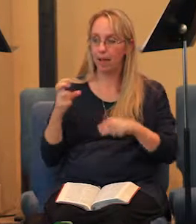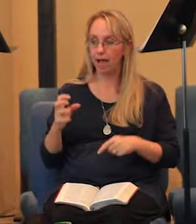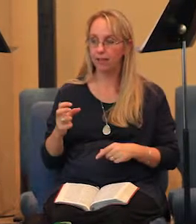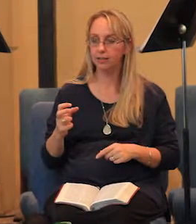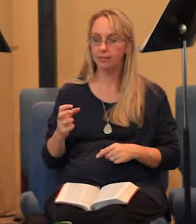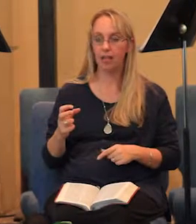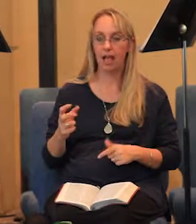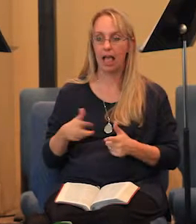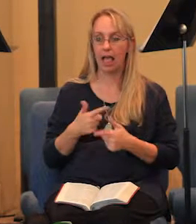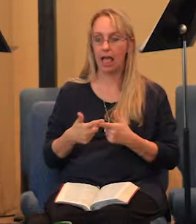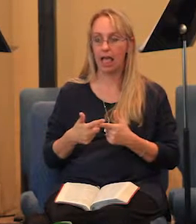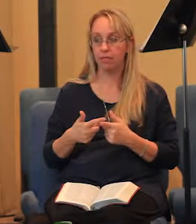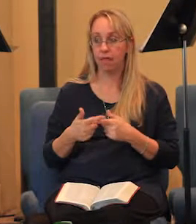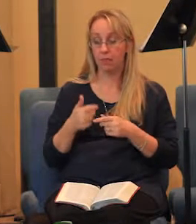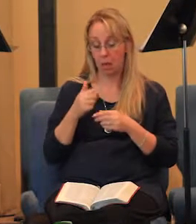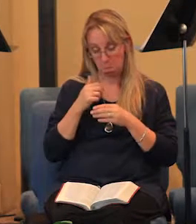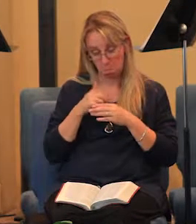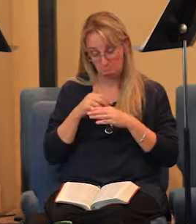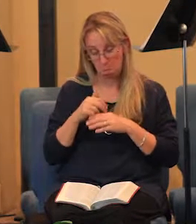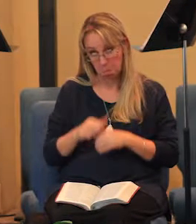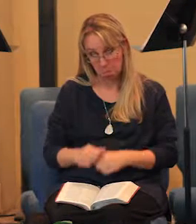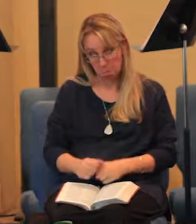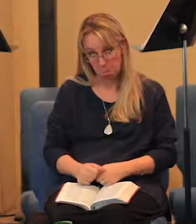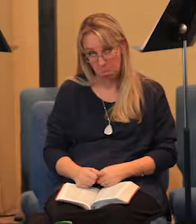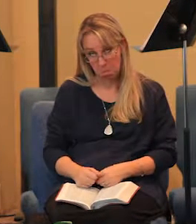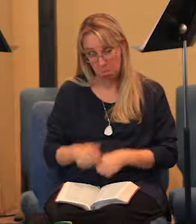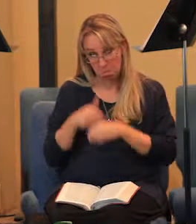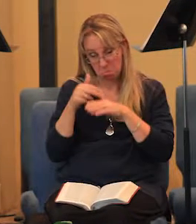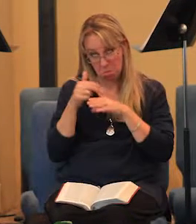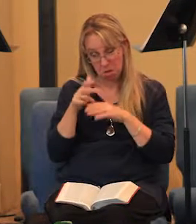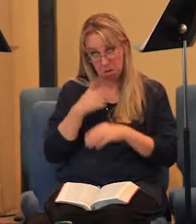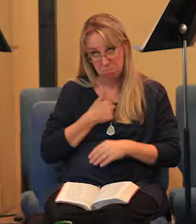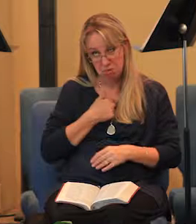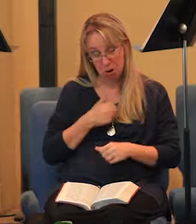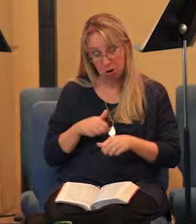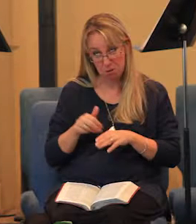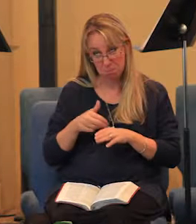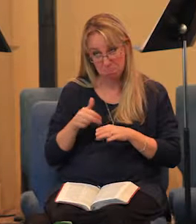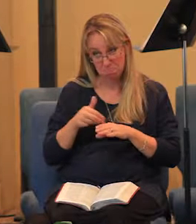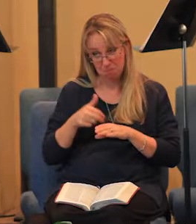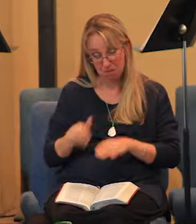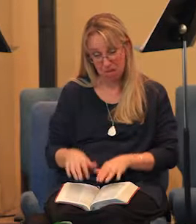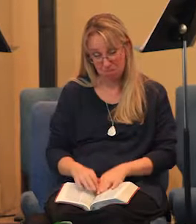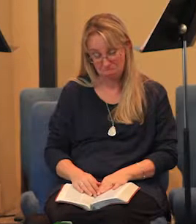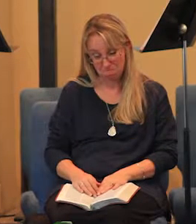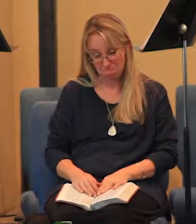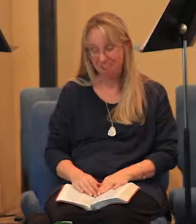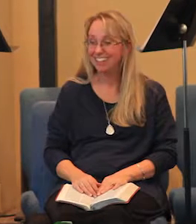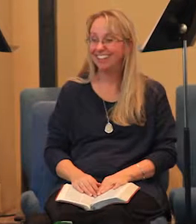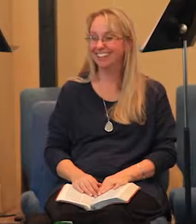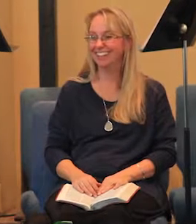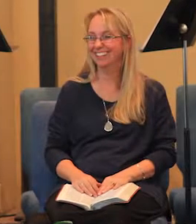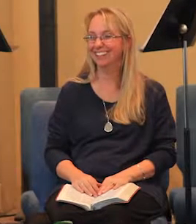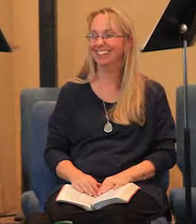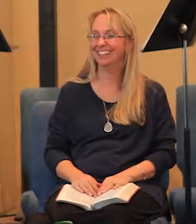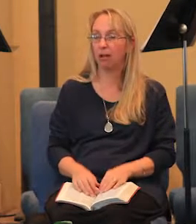They bite, and then they lick. I'm so sorry. I'm so sorry. I'm so sorry.